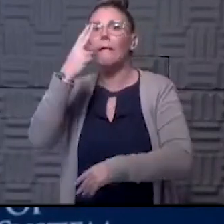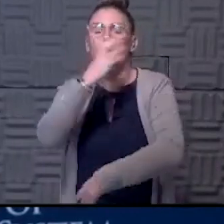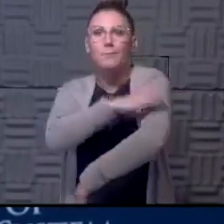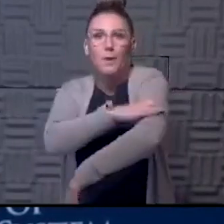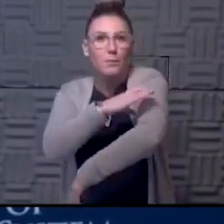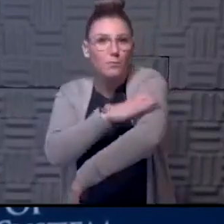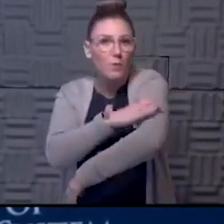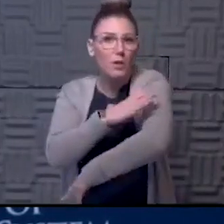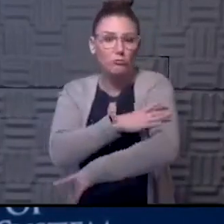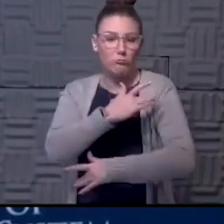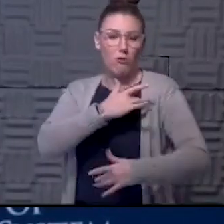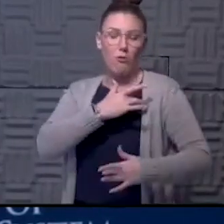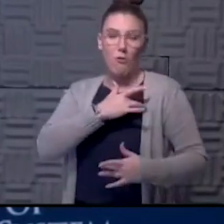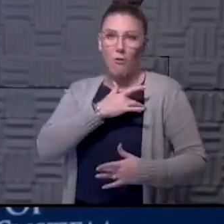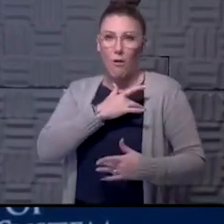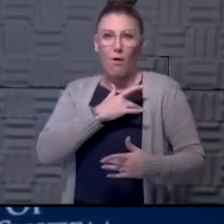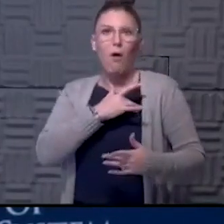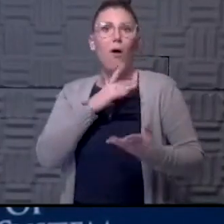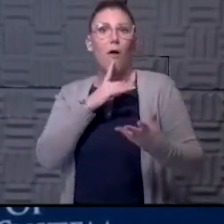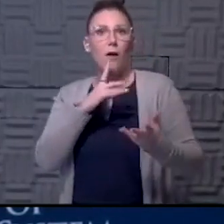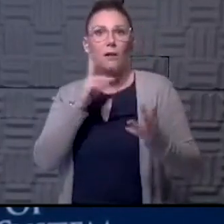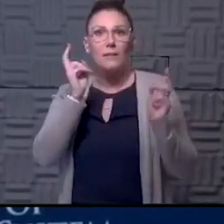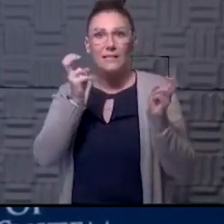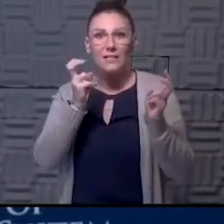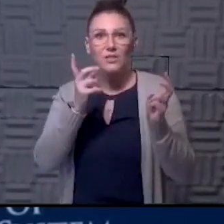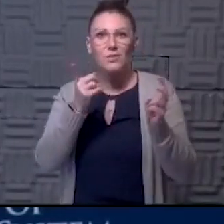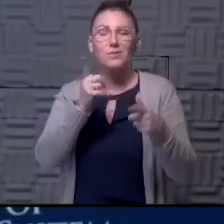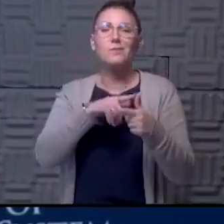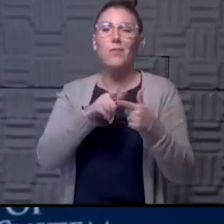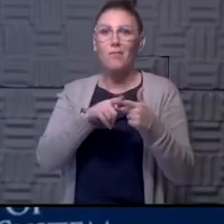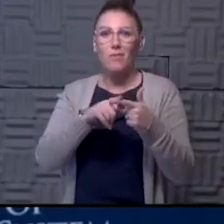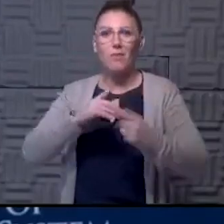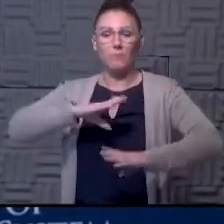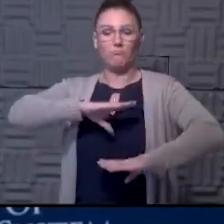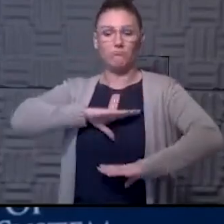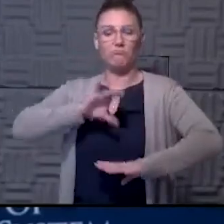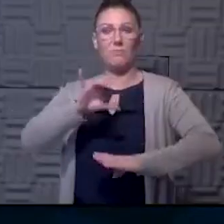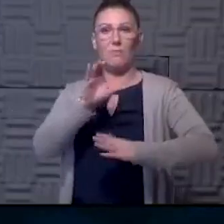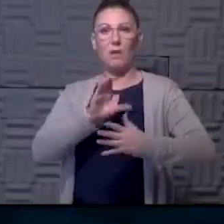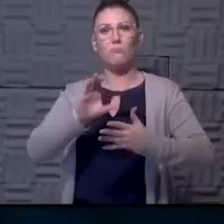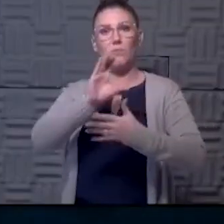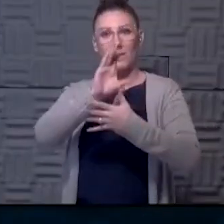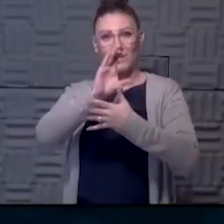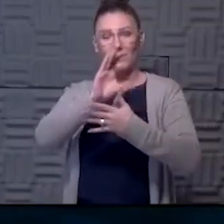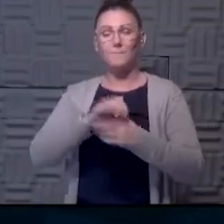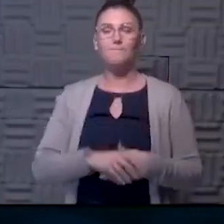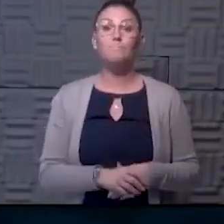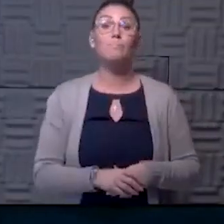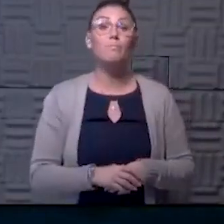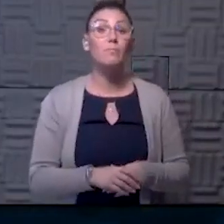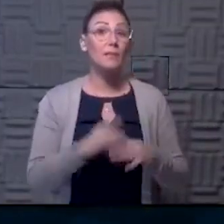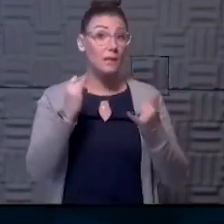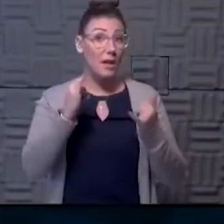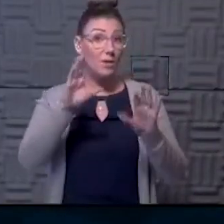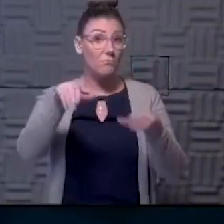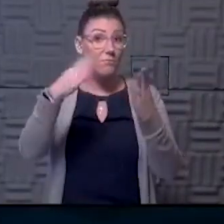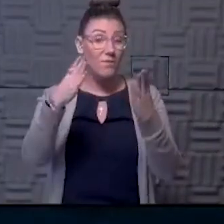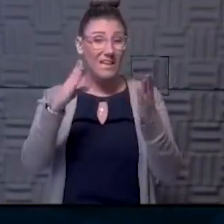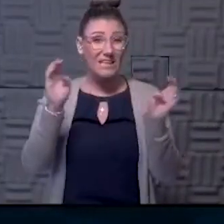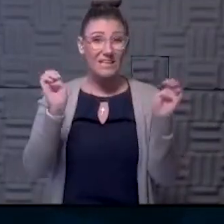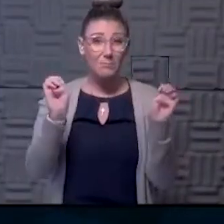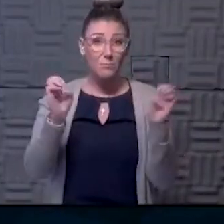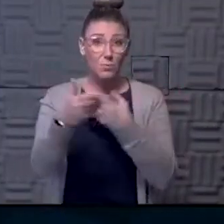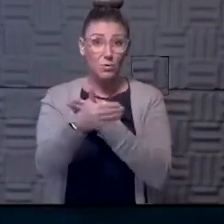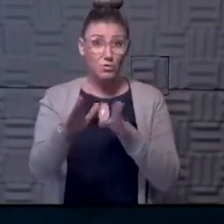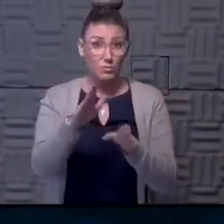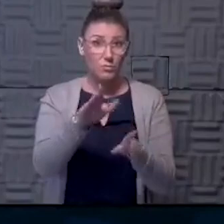issues, then they meet the criteria that we can do that infusion. So, Kim, now we can give this in the emergency room